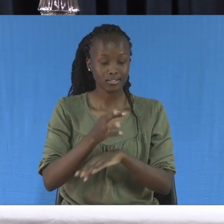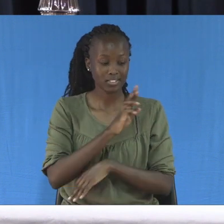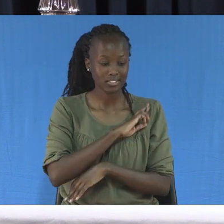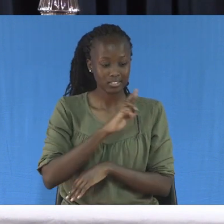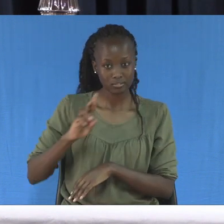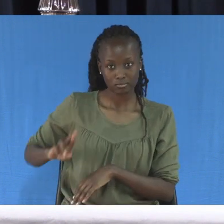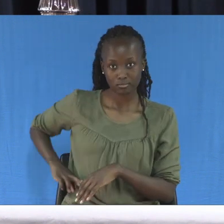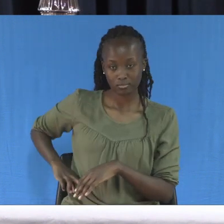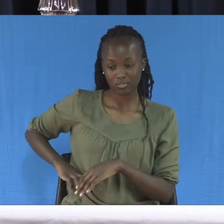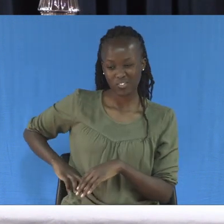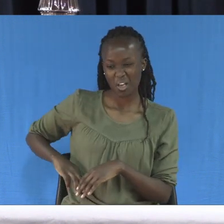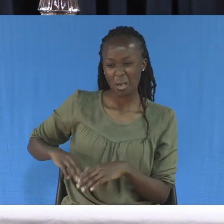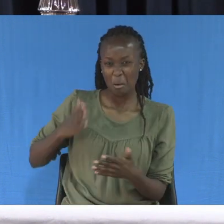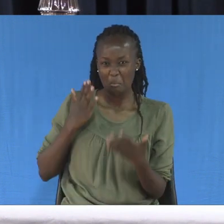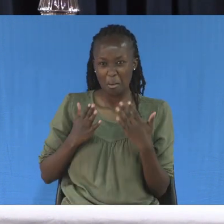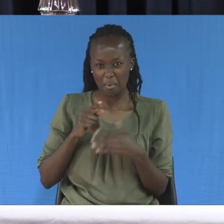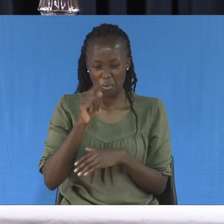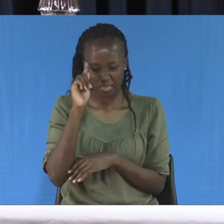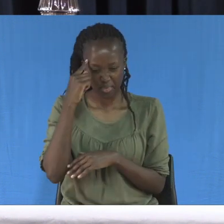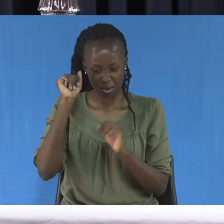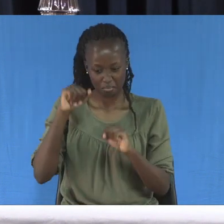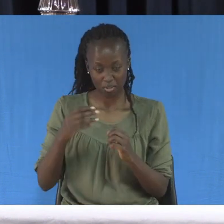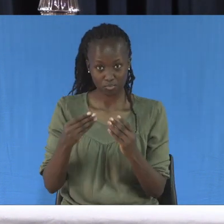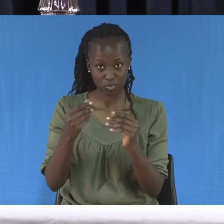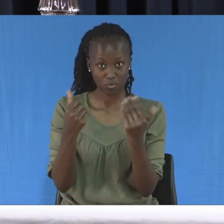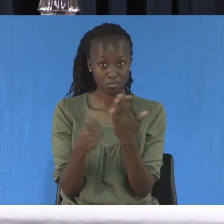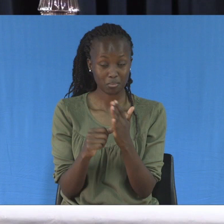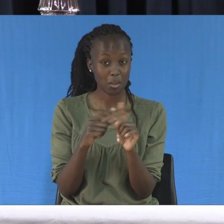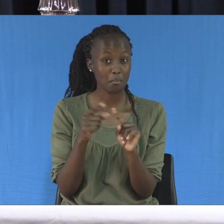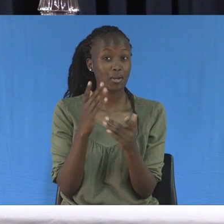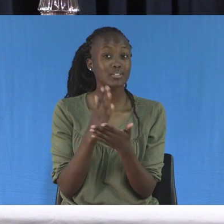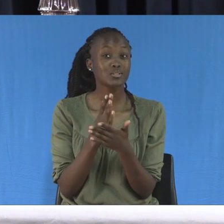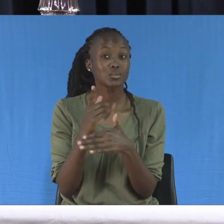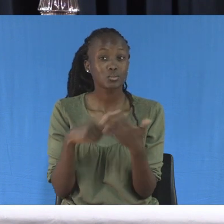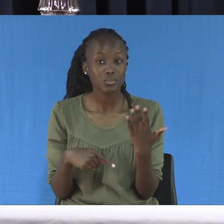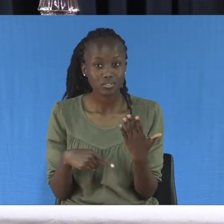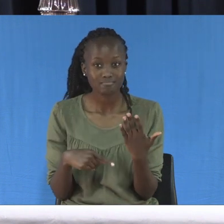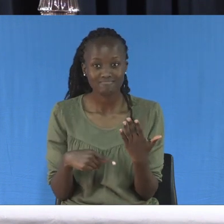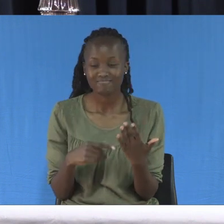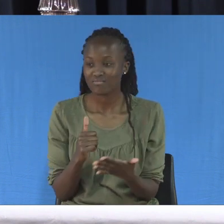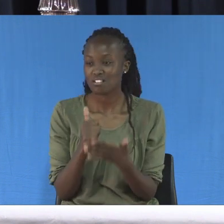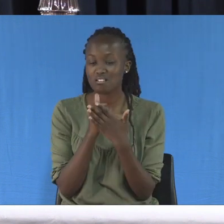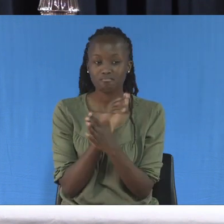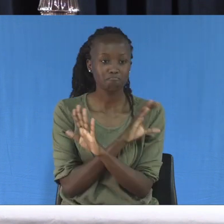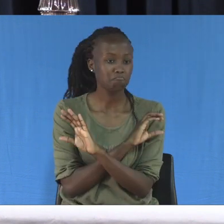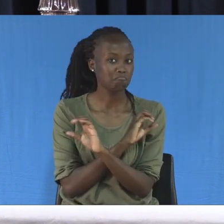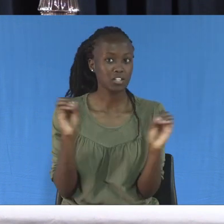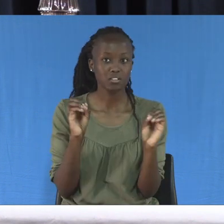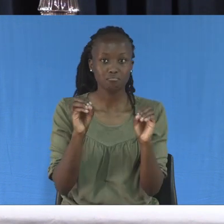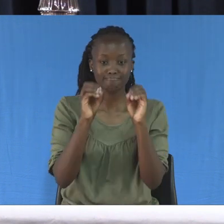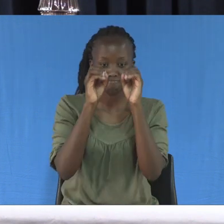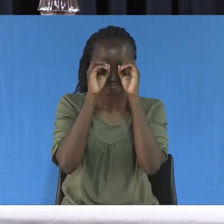appears to solve problems, but in reality, it does not